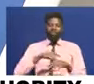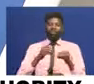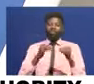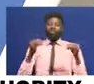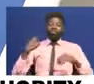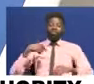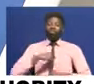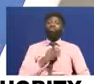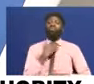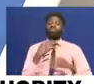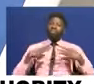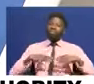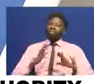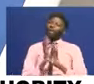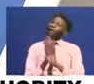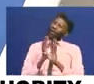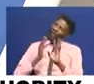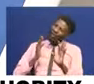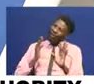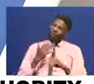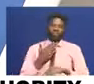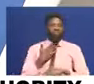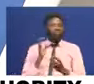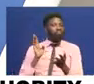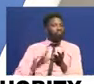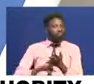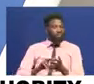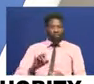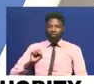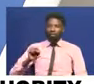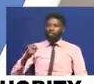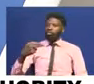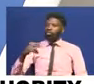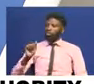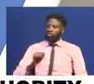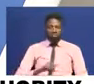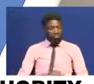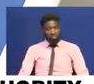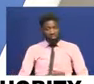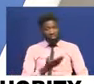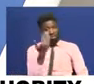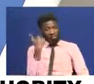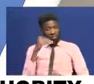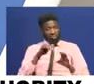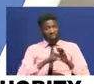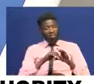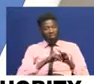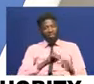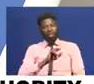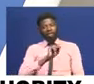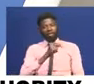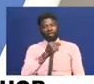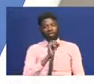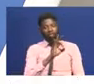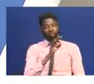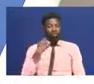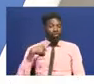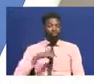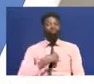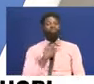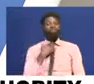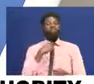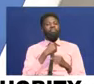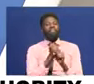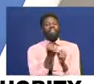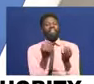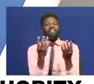see queues of people saying they want to register for the Social Health Authority. And especially those who are NHIF members in the past already, want to make it an